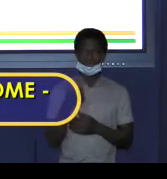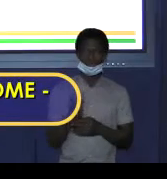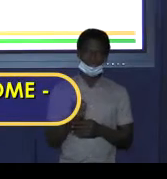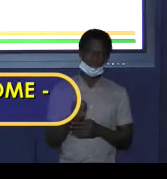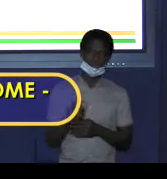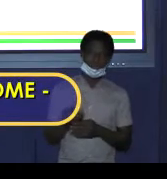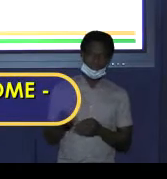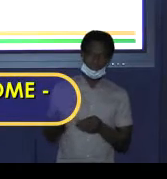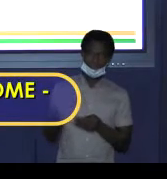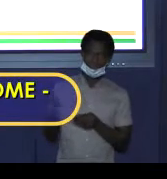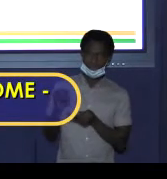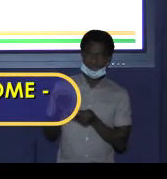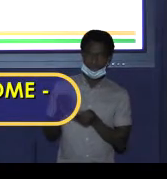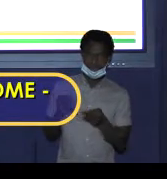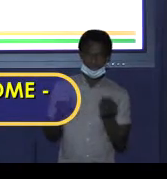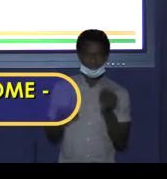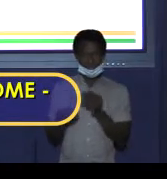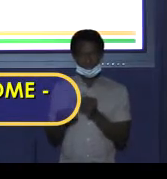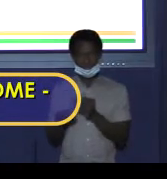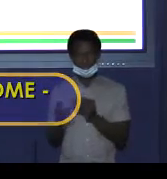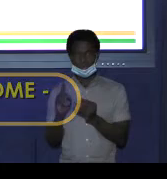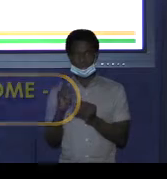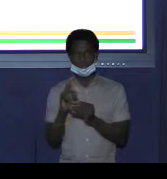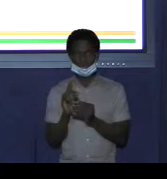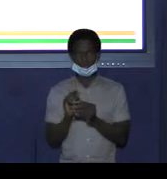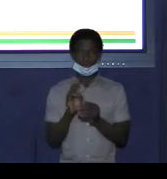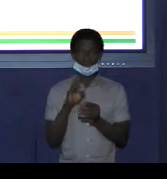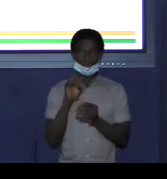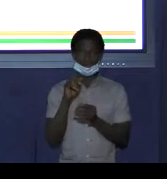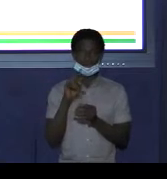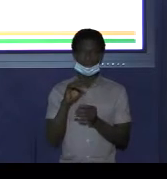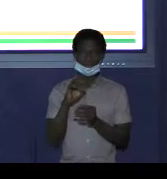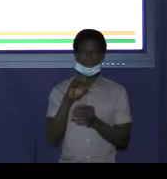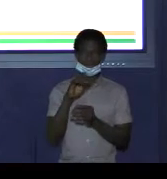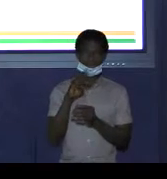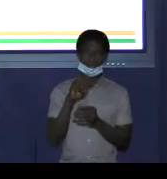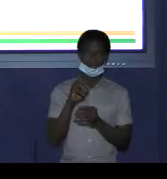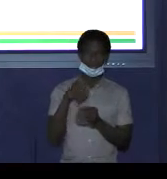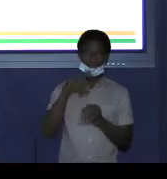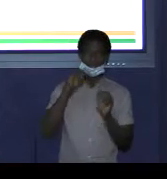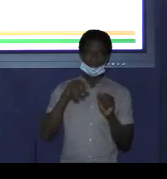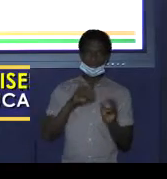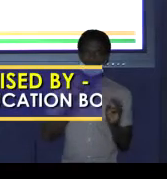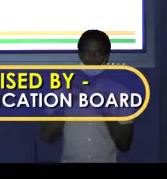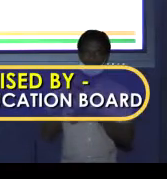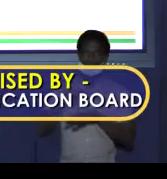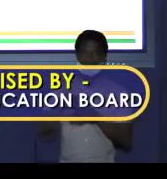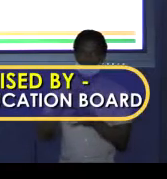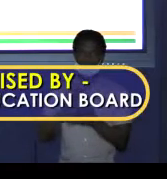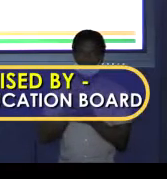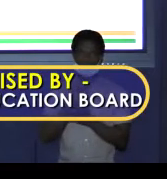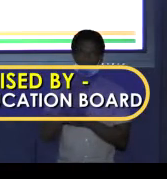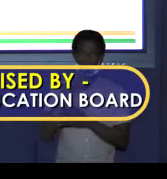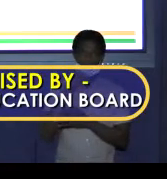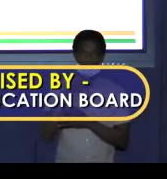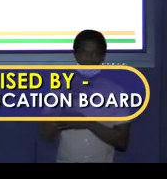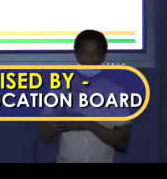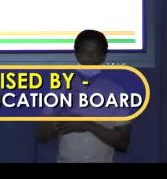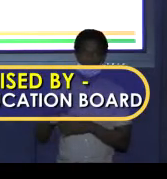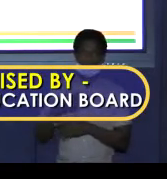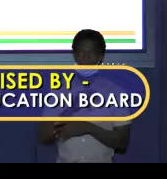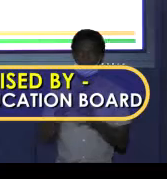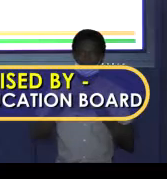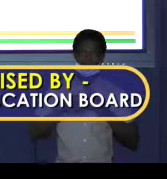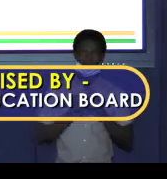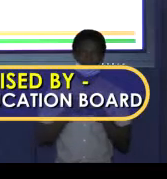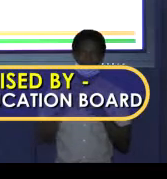shape is the amount of small one-unit cubes you can arrange into that shape. We began our work on volume by studying